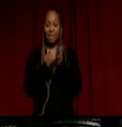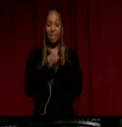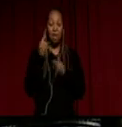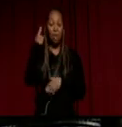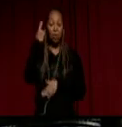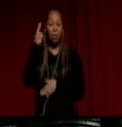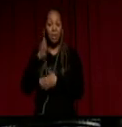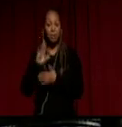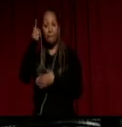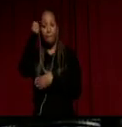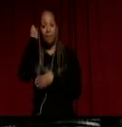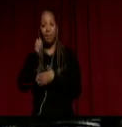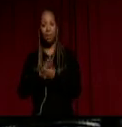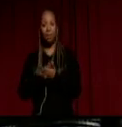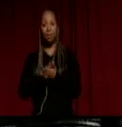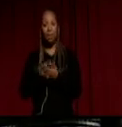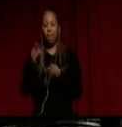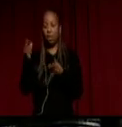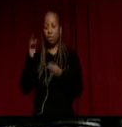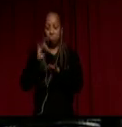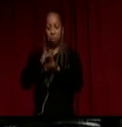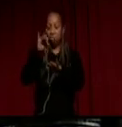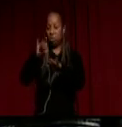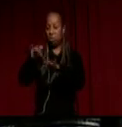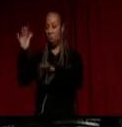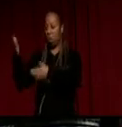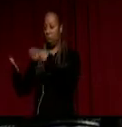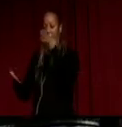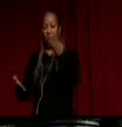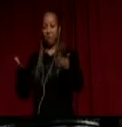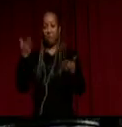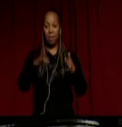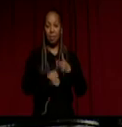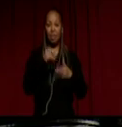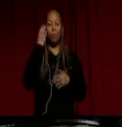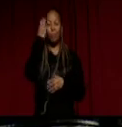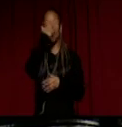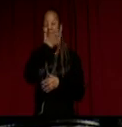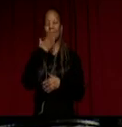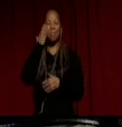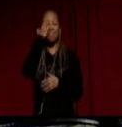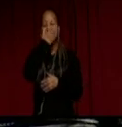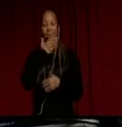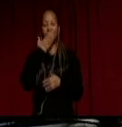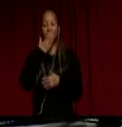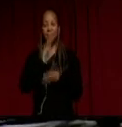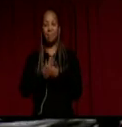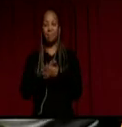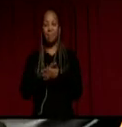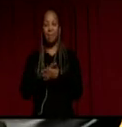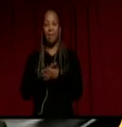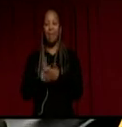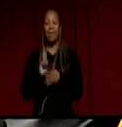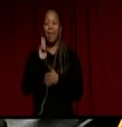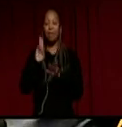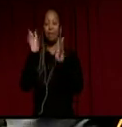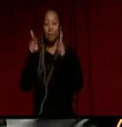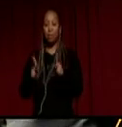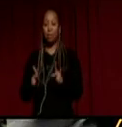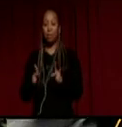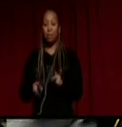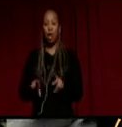reason is that you touch all kinds of surfaces outside. Mm-hmm. We touch our faces. A study that was done, average person touches their